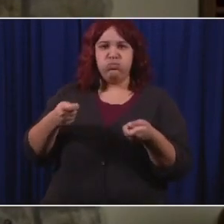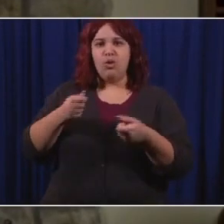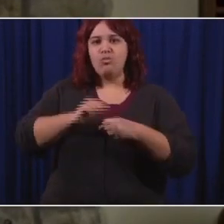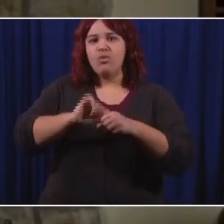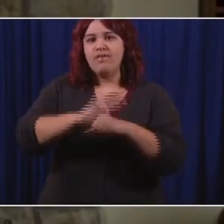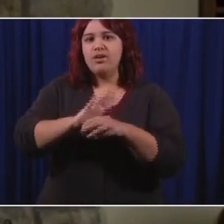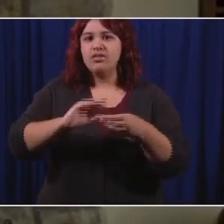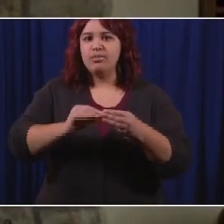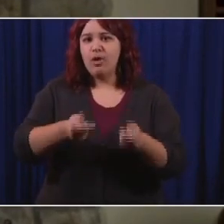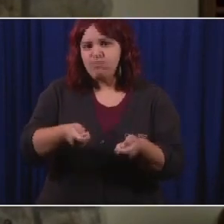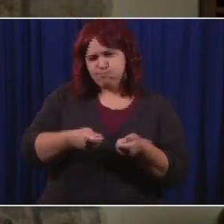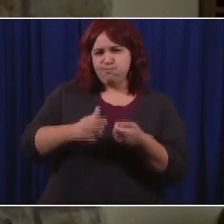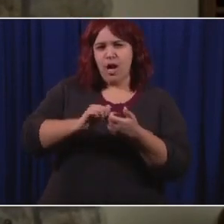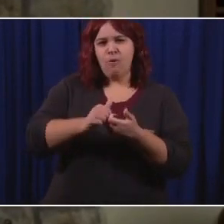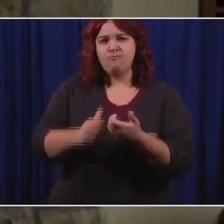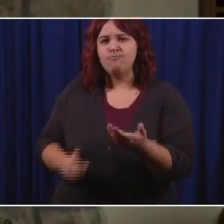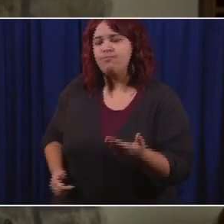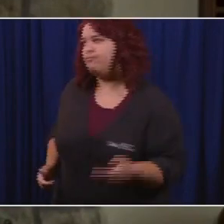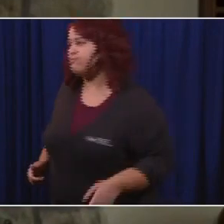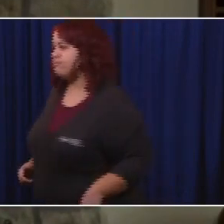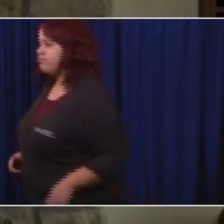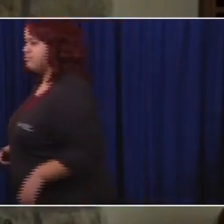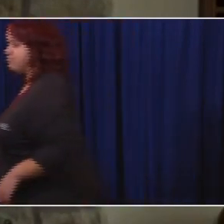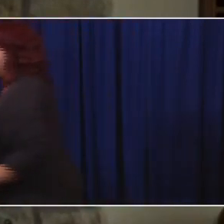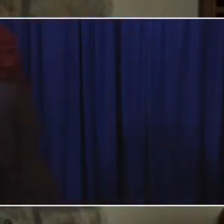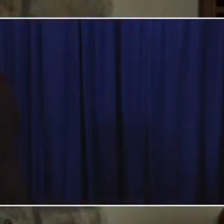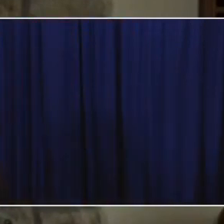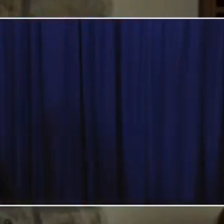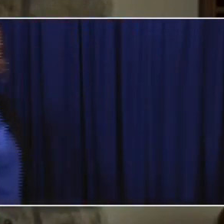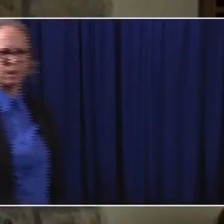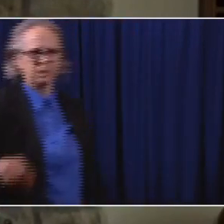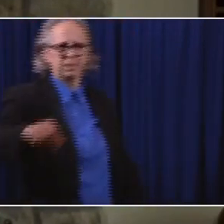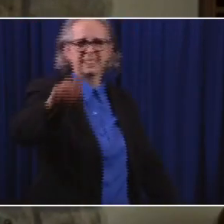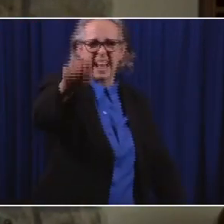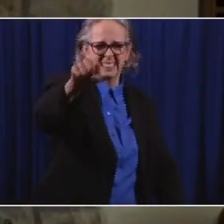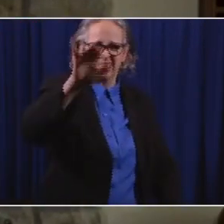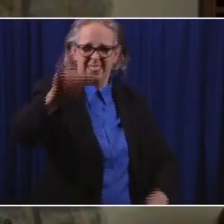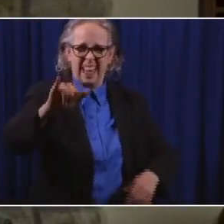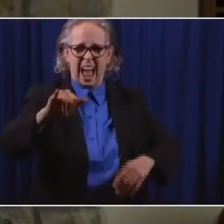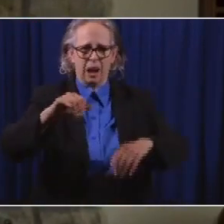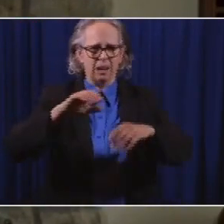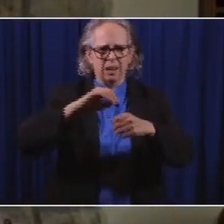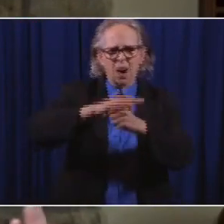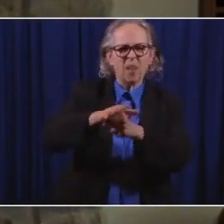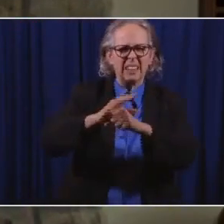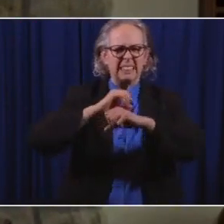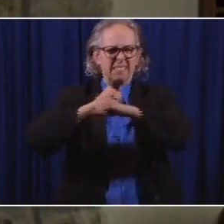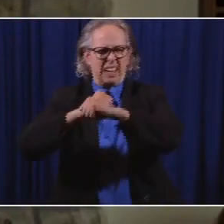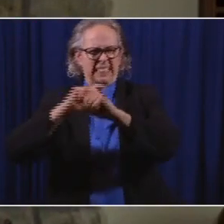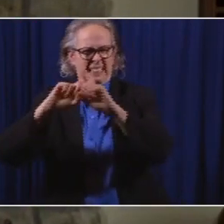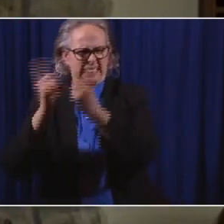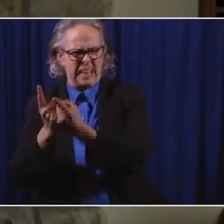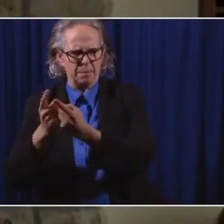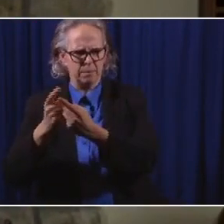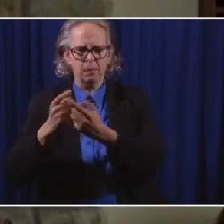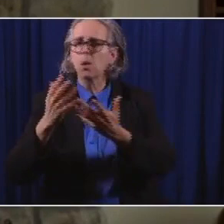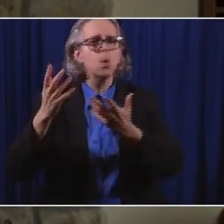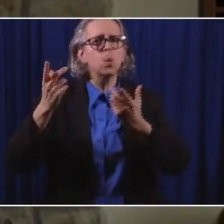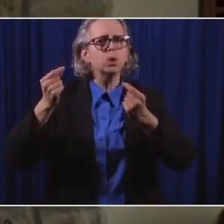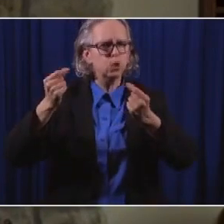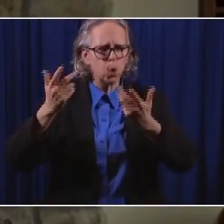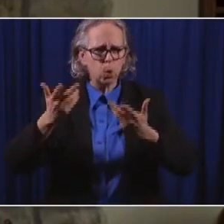think is important. Now, some communities already have this. They may not call it